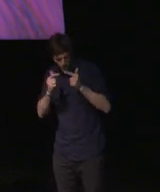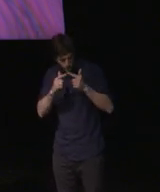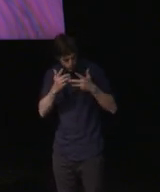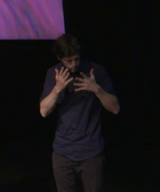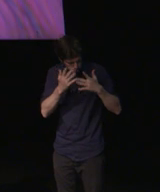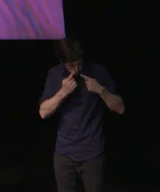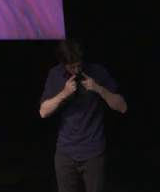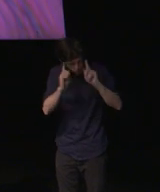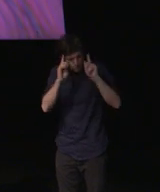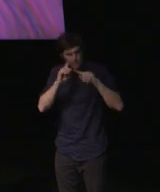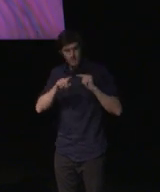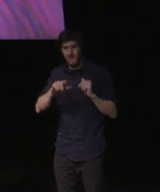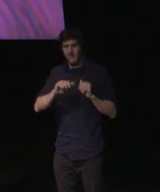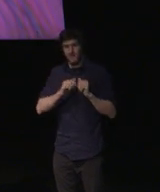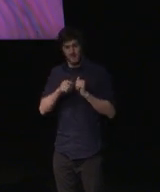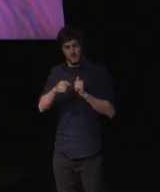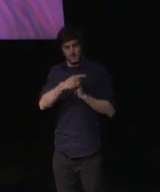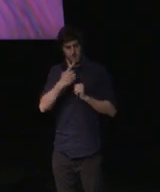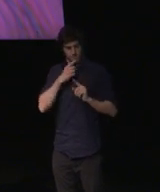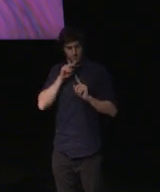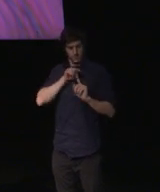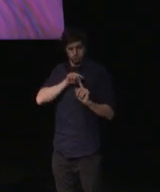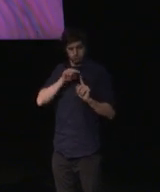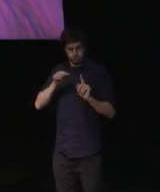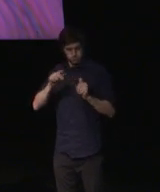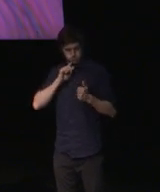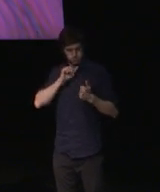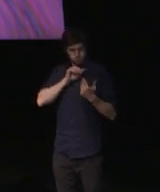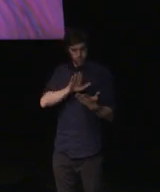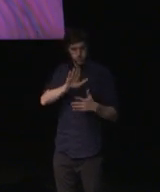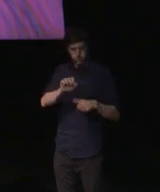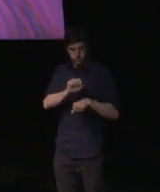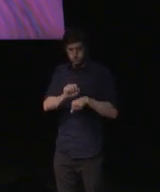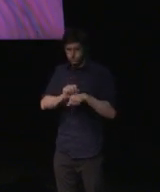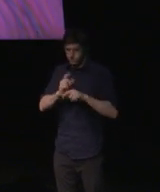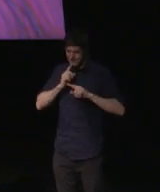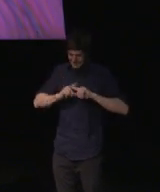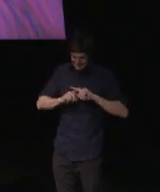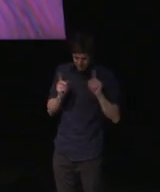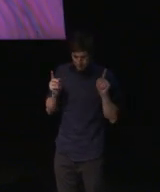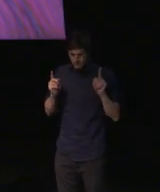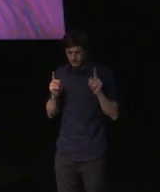and uniquely was unbelievably powerful for us.